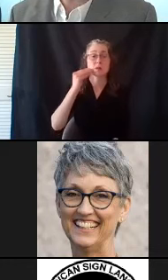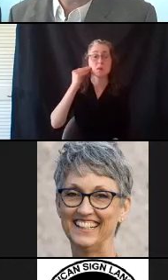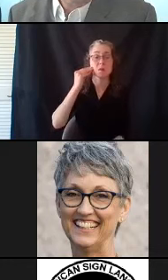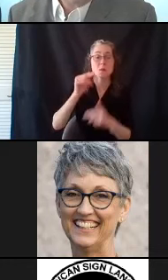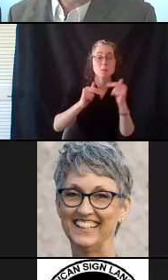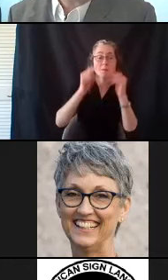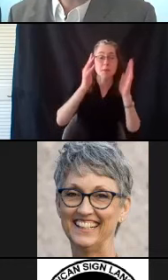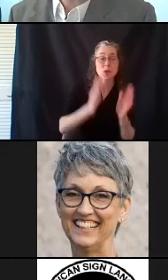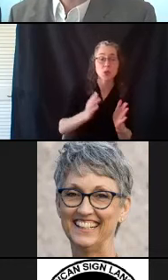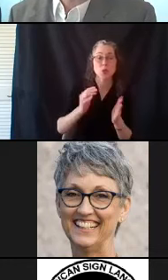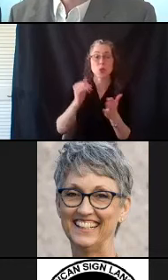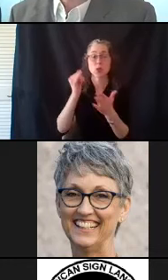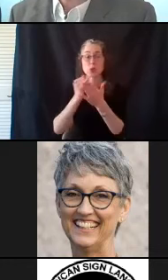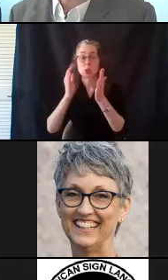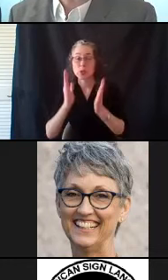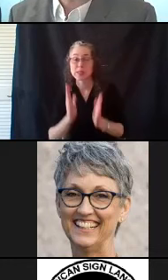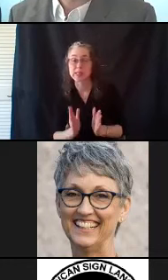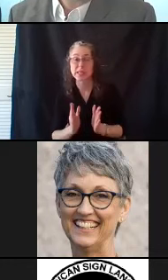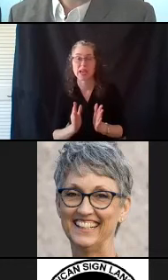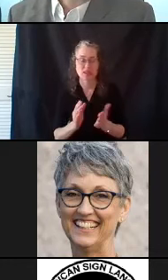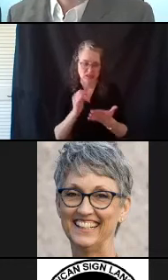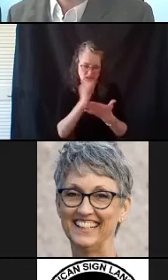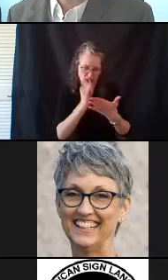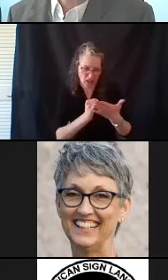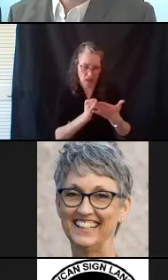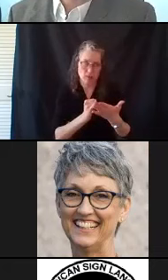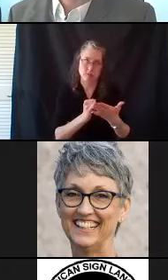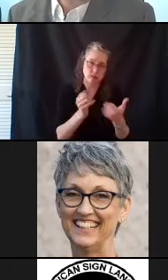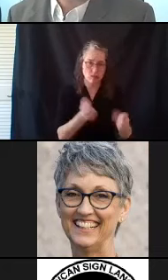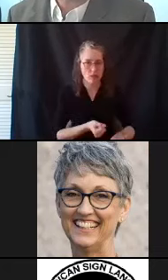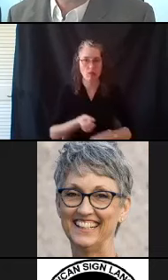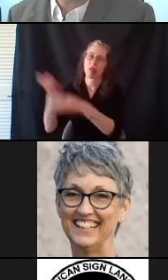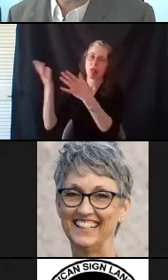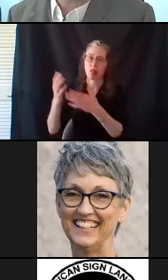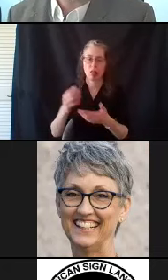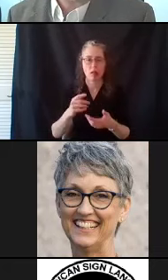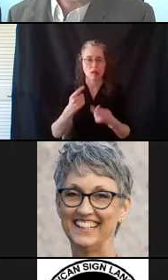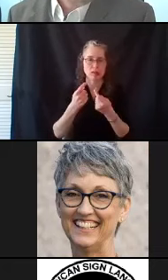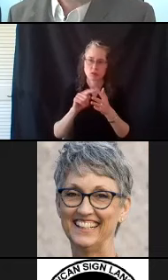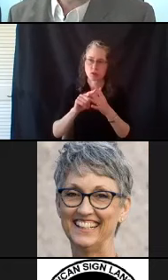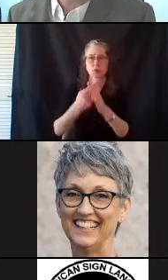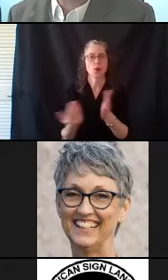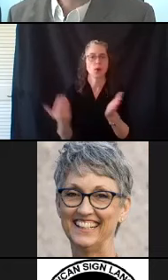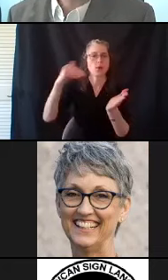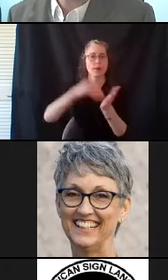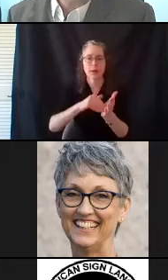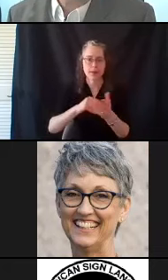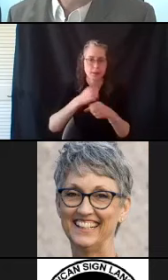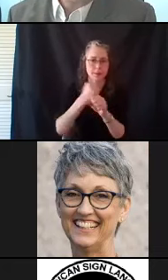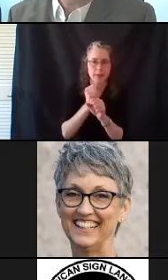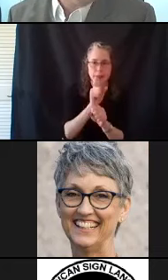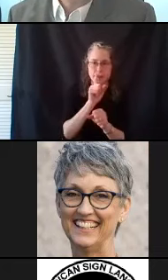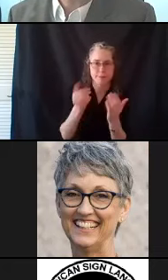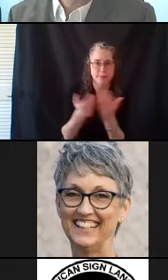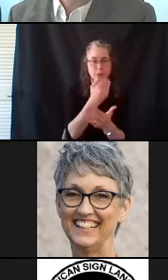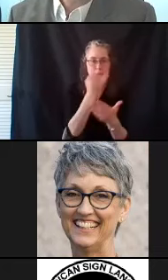their existing approved plans and start over, causing huge expense to the home buyer. Again, this is